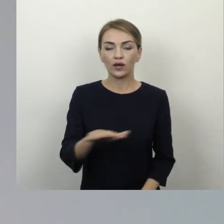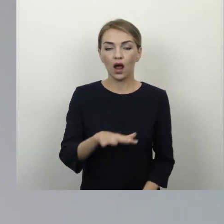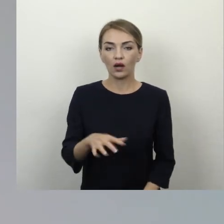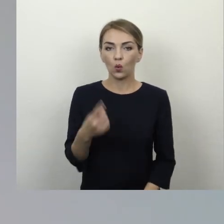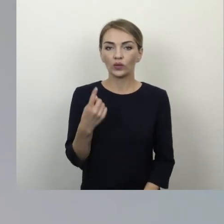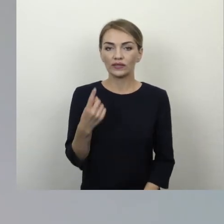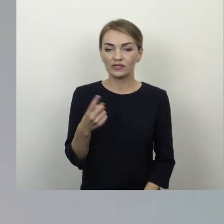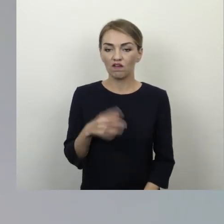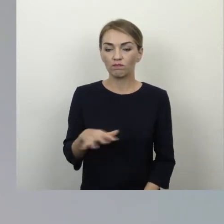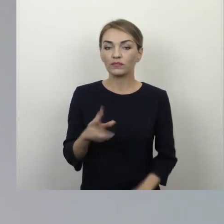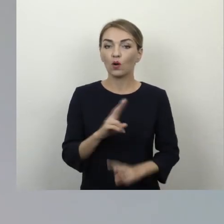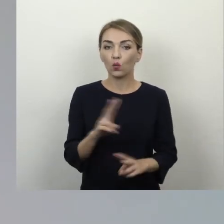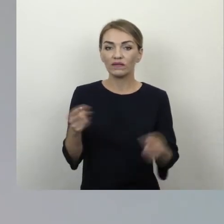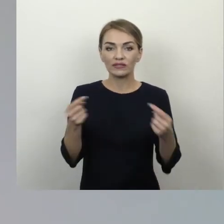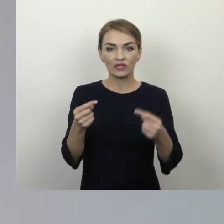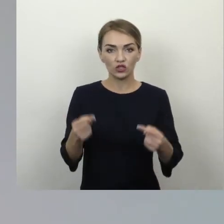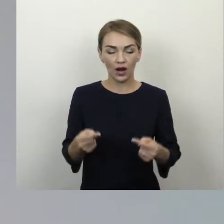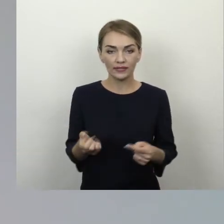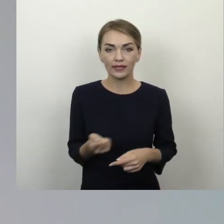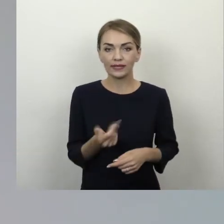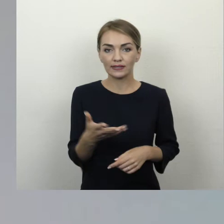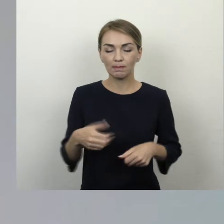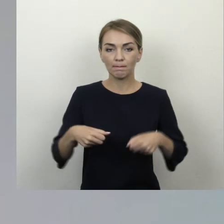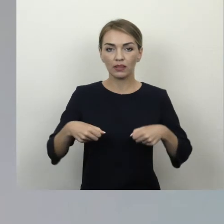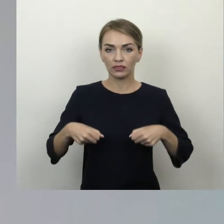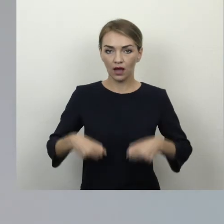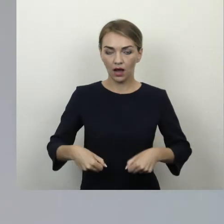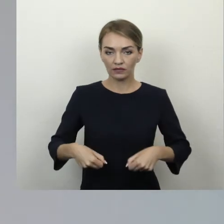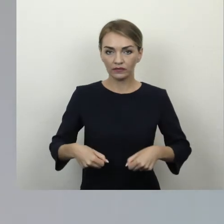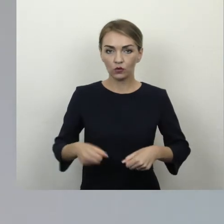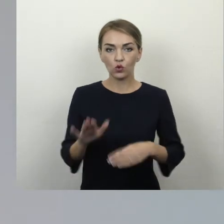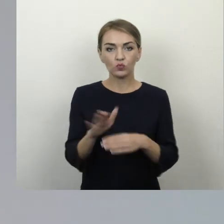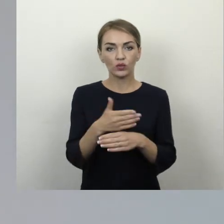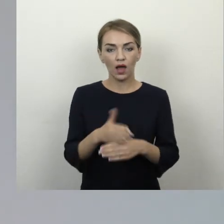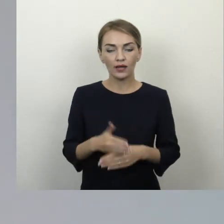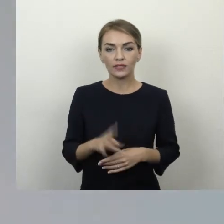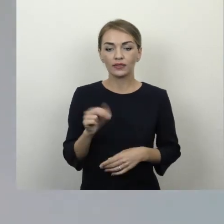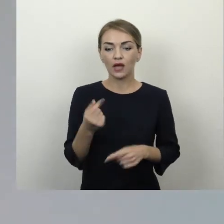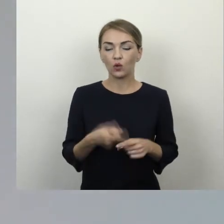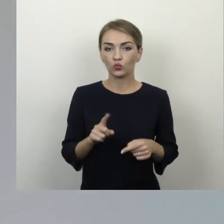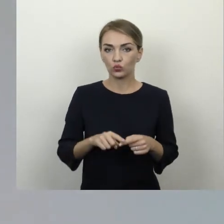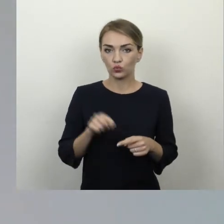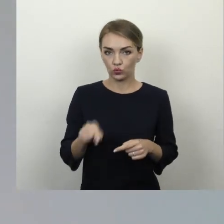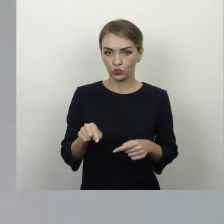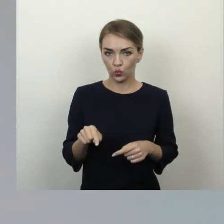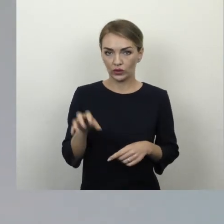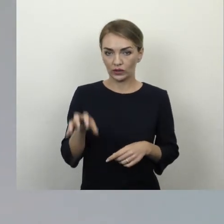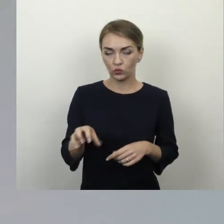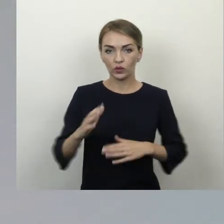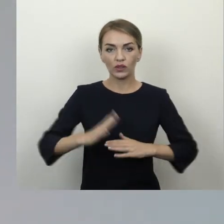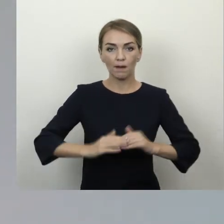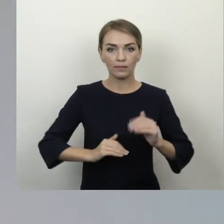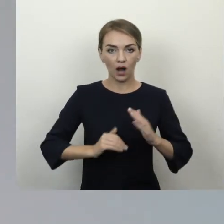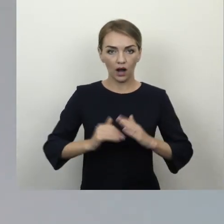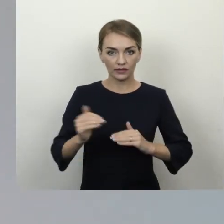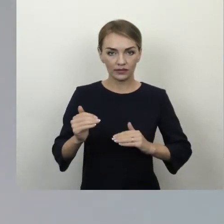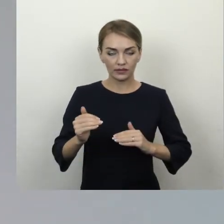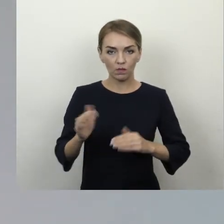districts. A district is a territorial unit within which a number of mandates is to be